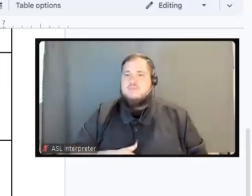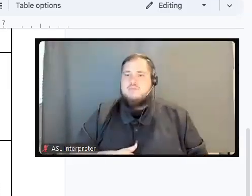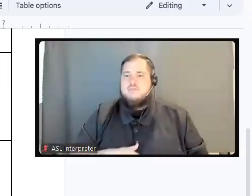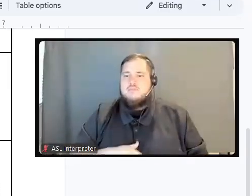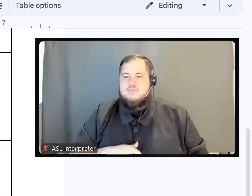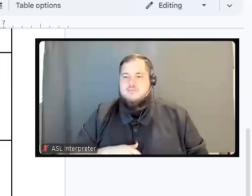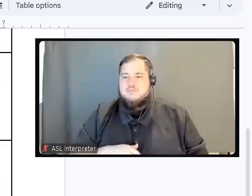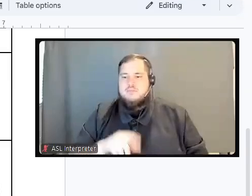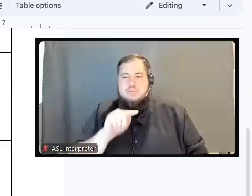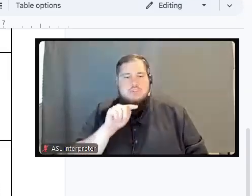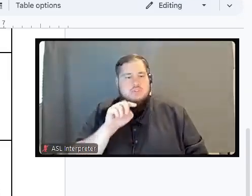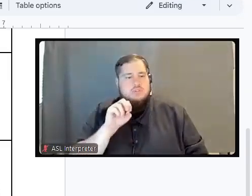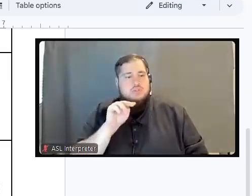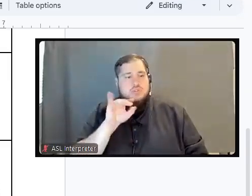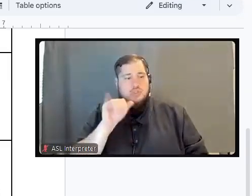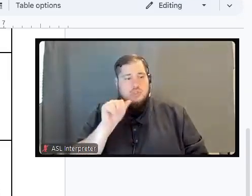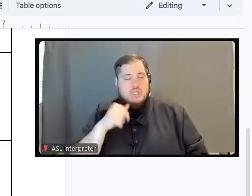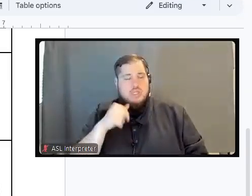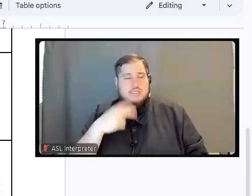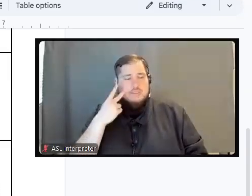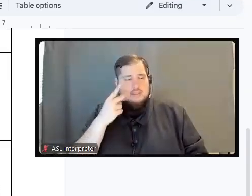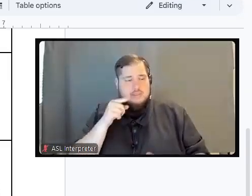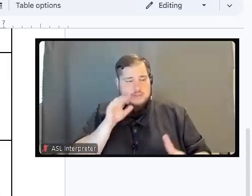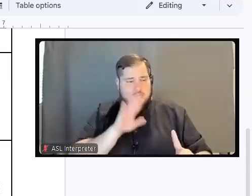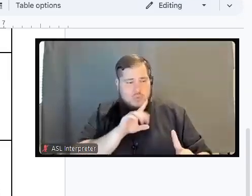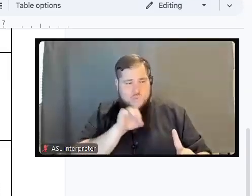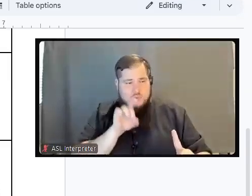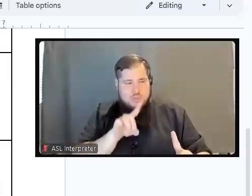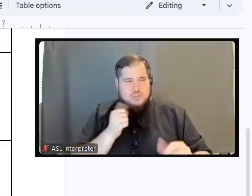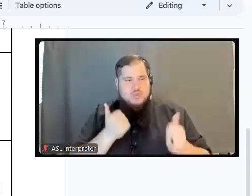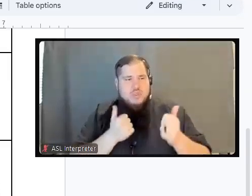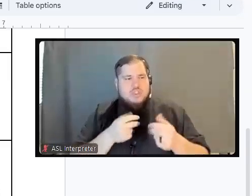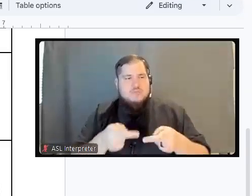chat about which seats are available.